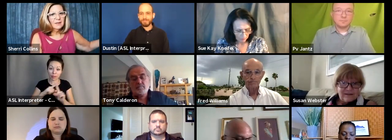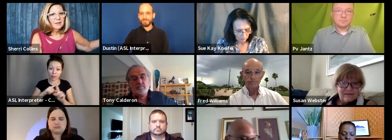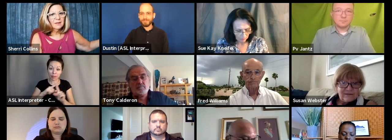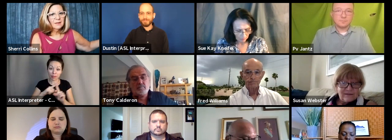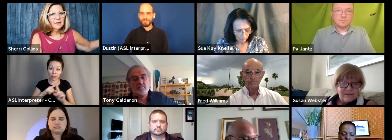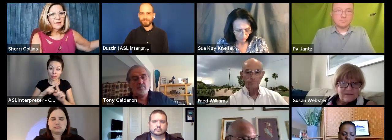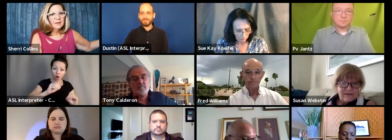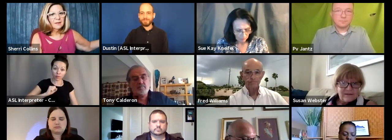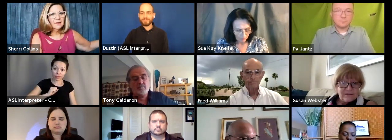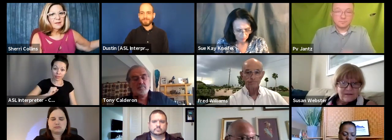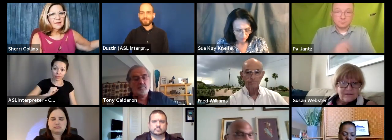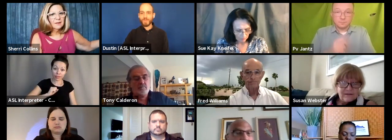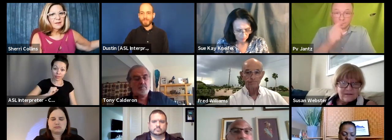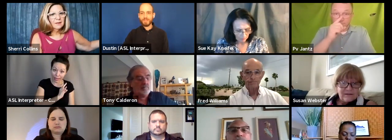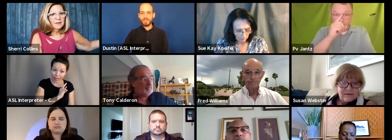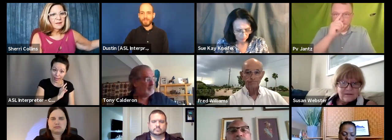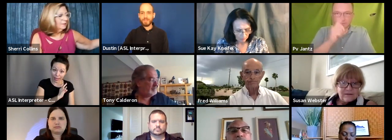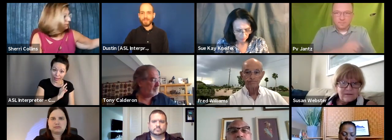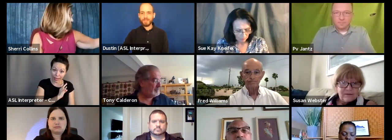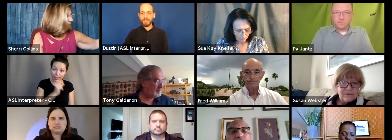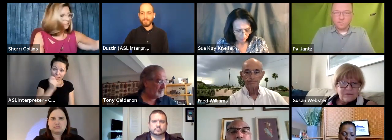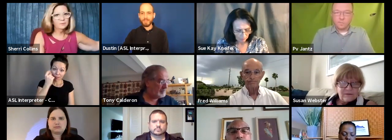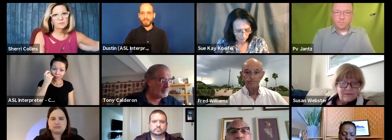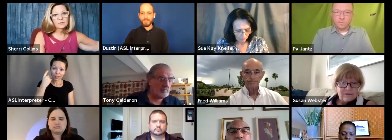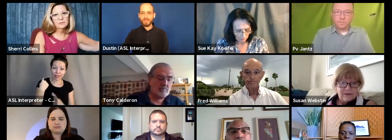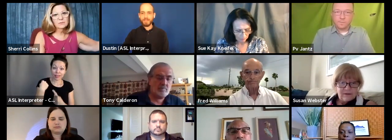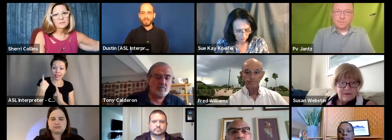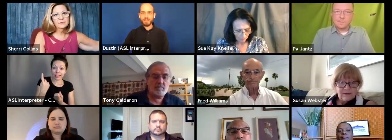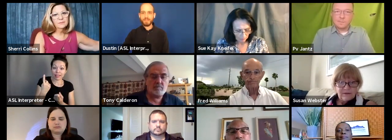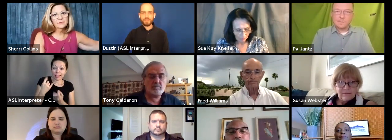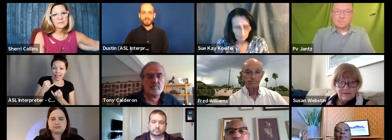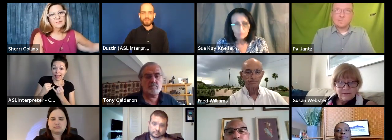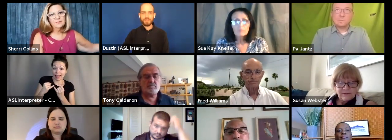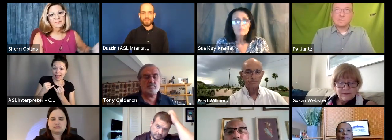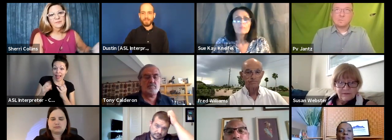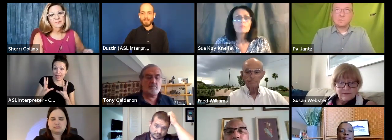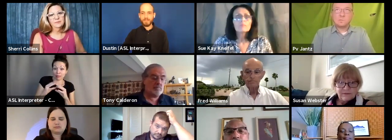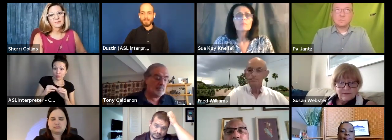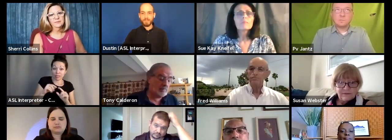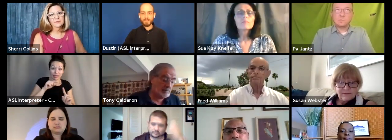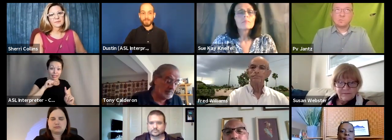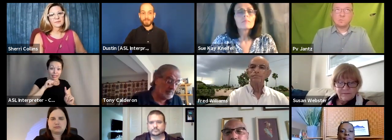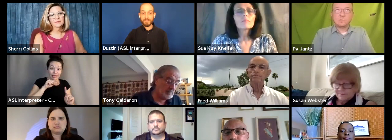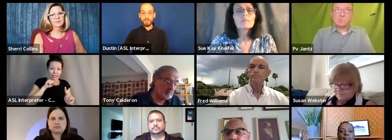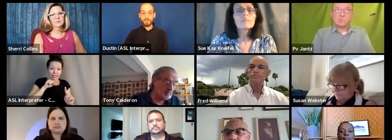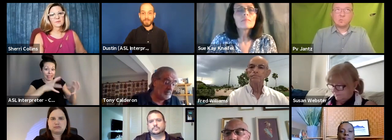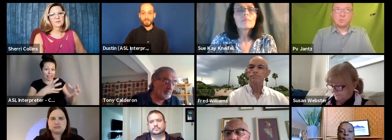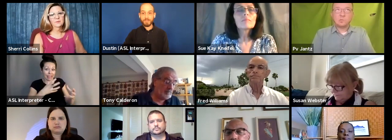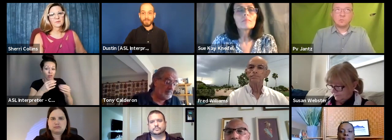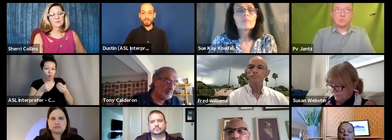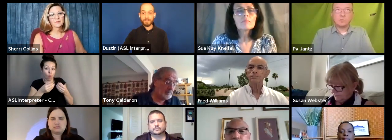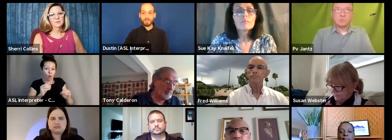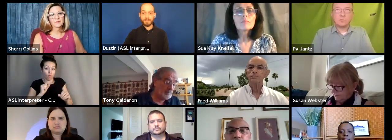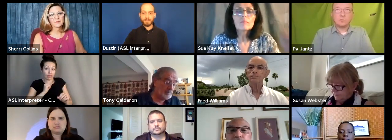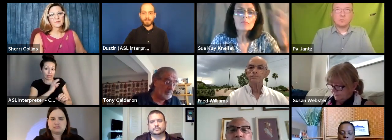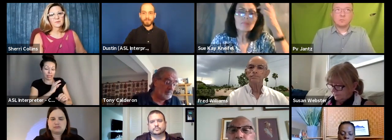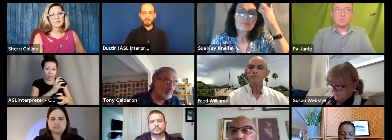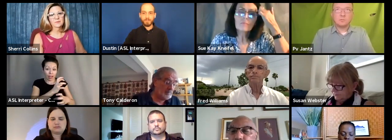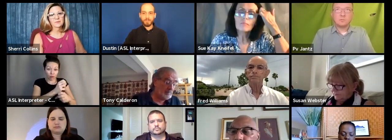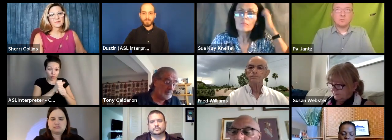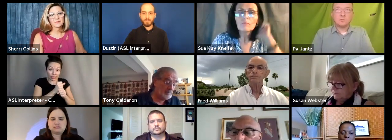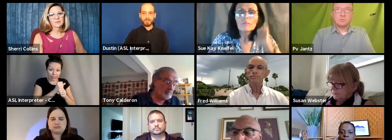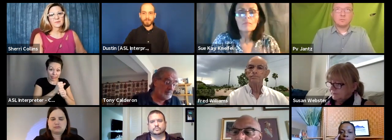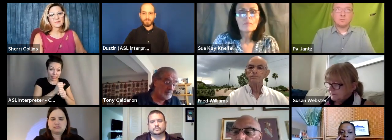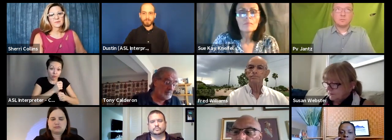staff. Since our last meeting, they have received and processed